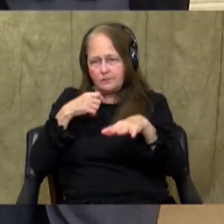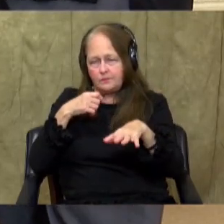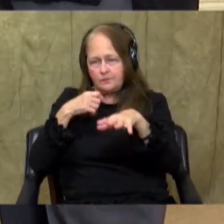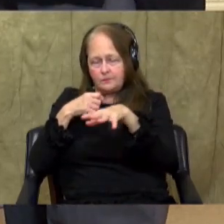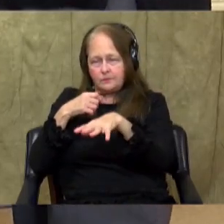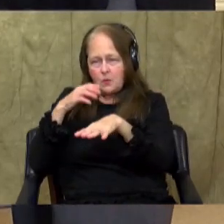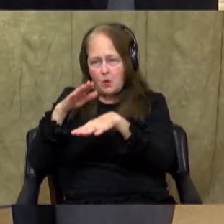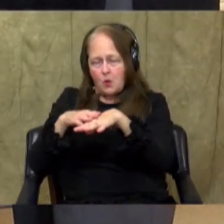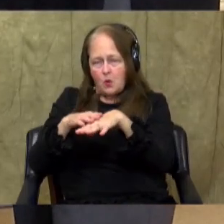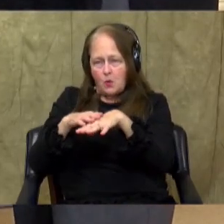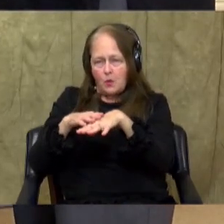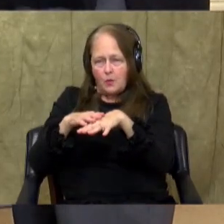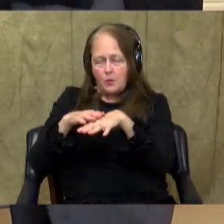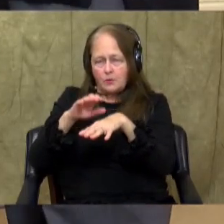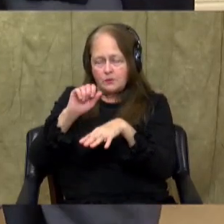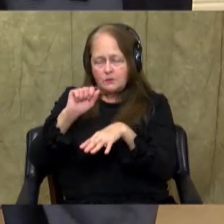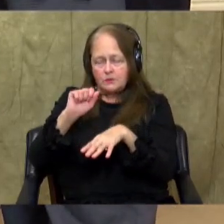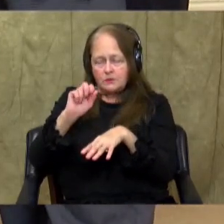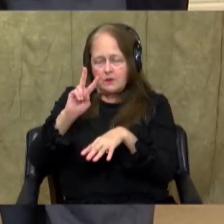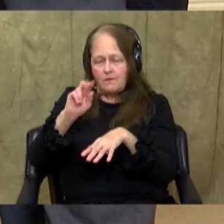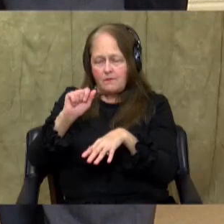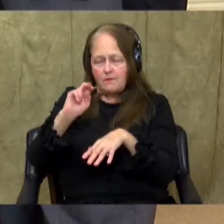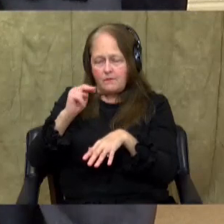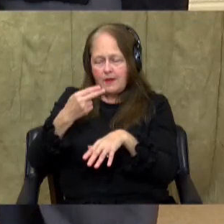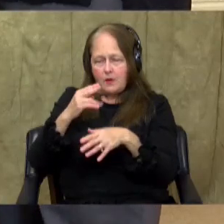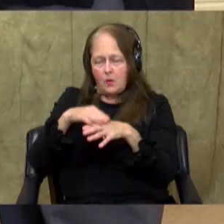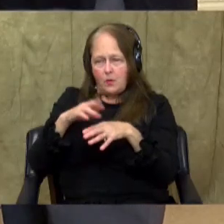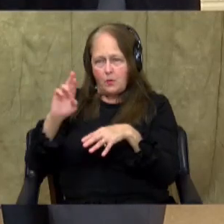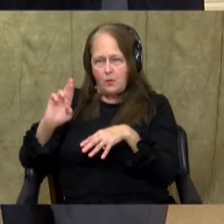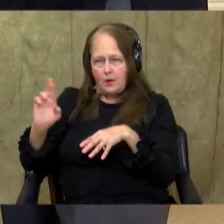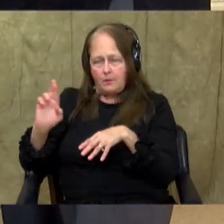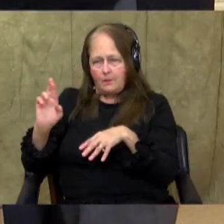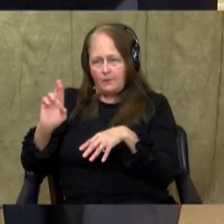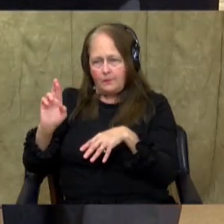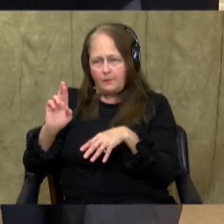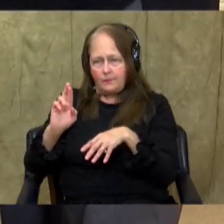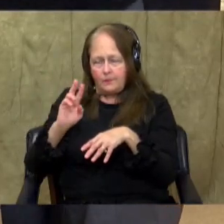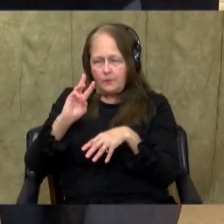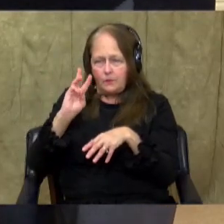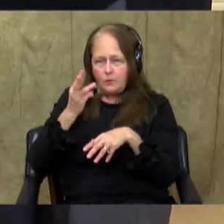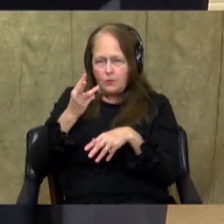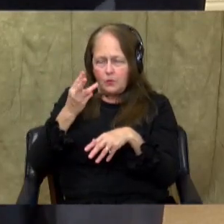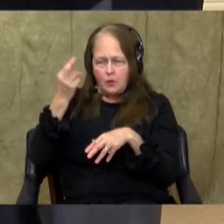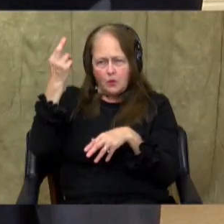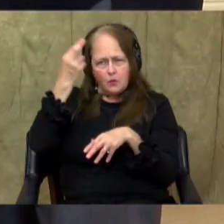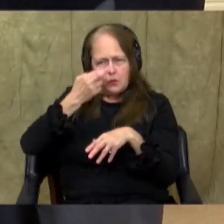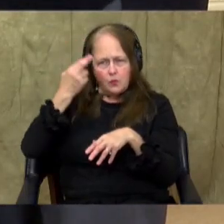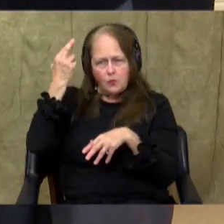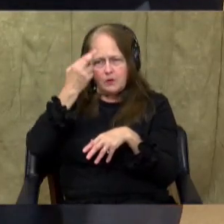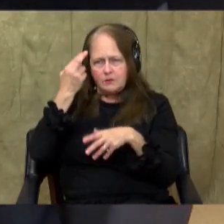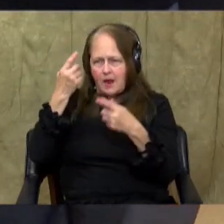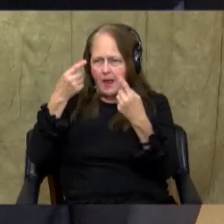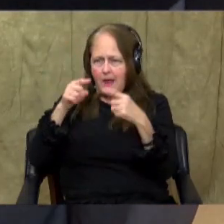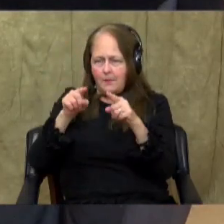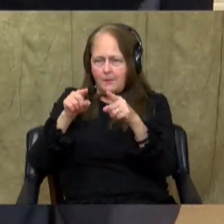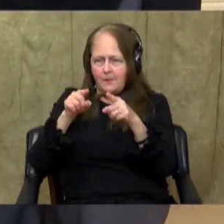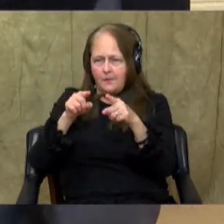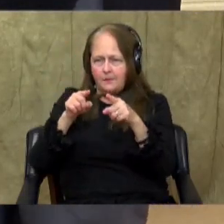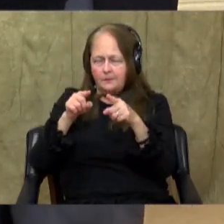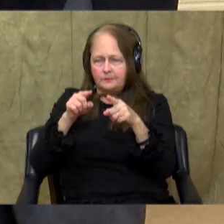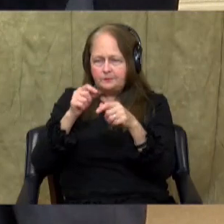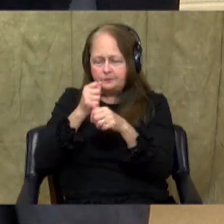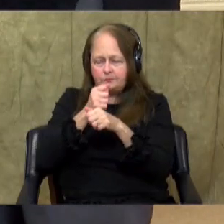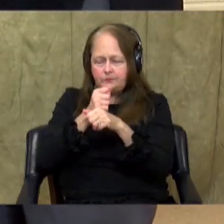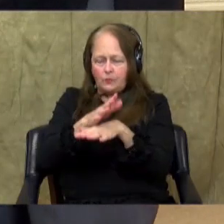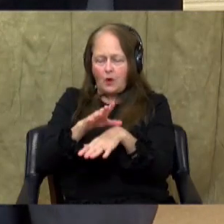the savannas to the right here in the picture. So what are some of those reasons for desertification? Let's talk about cause